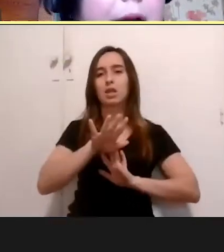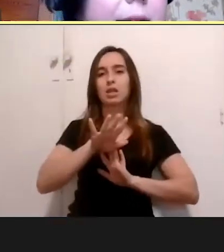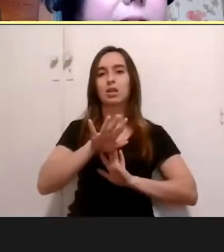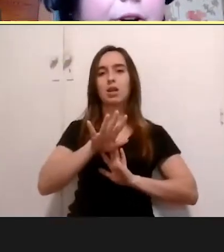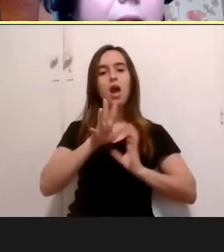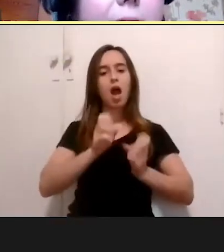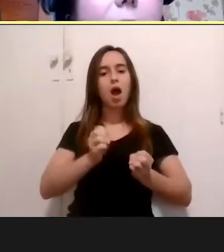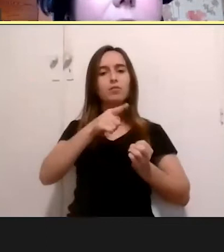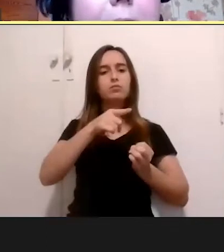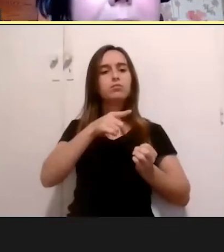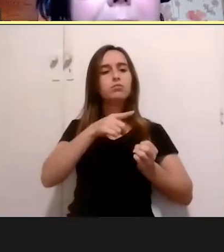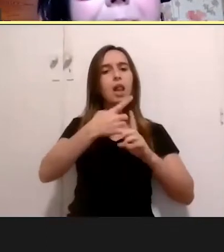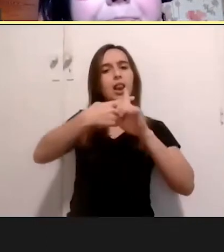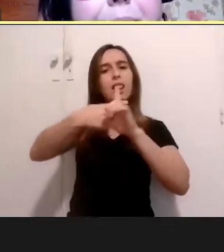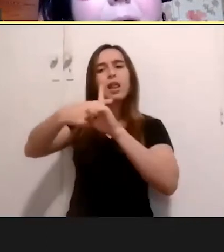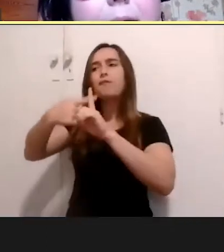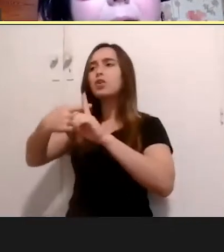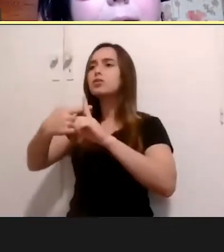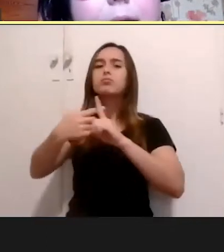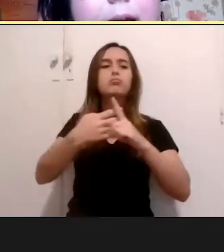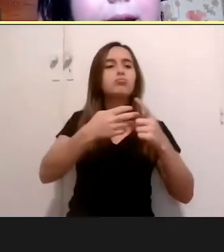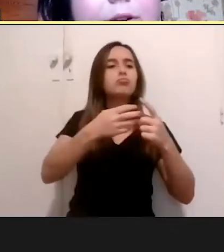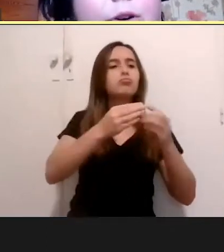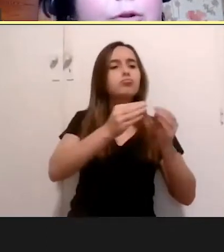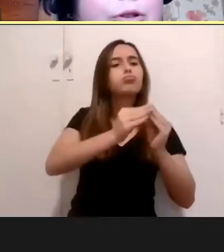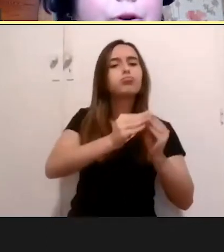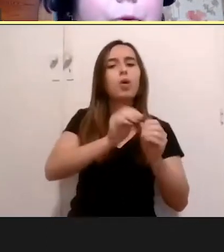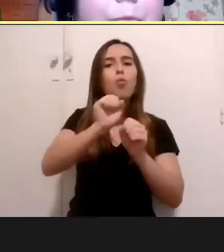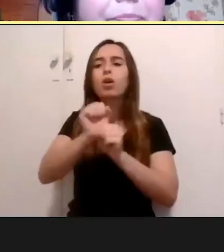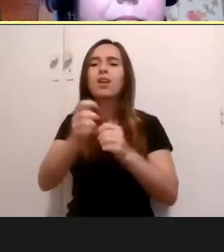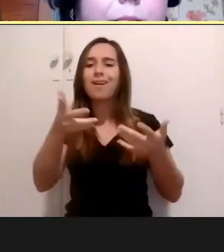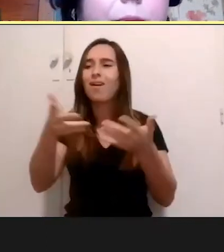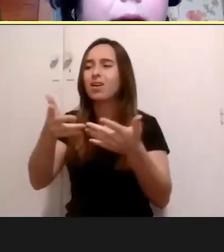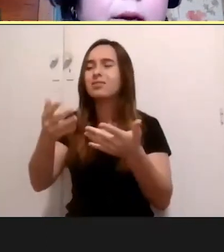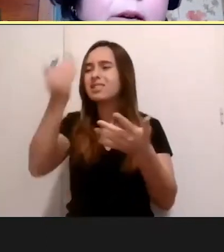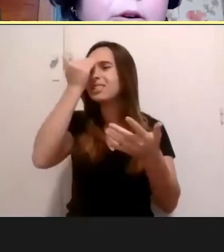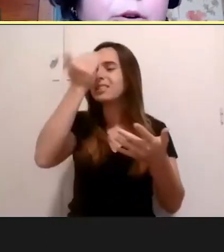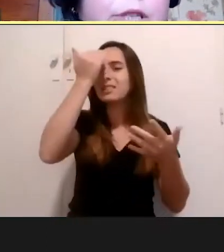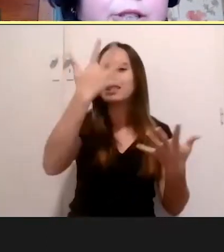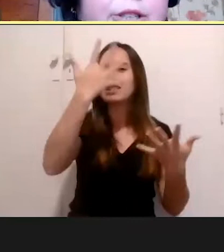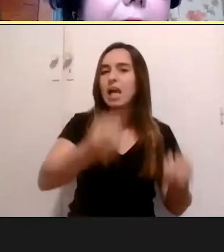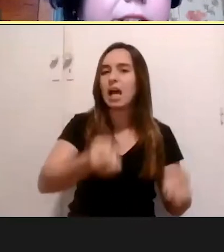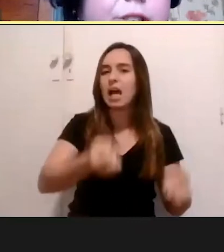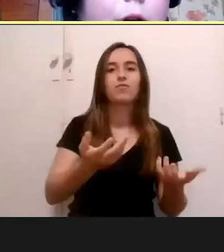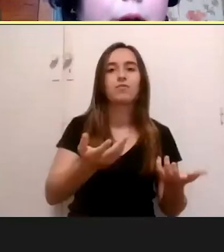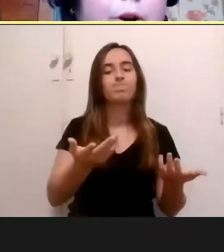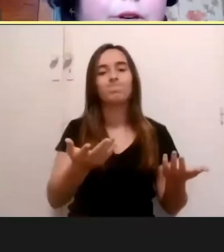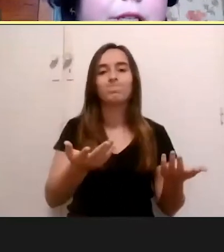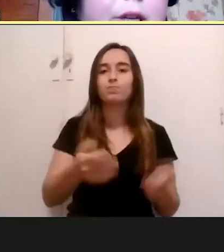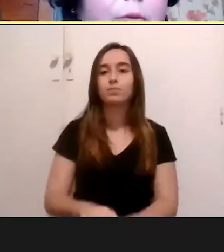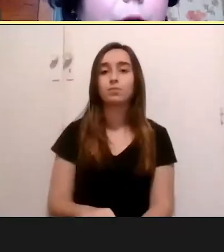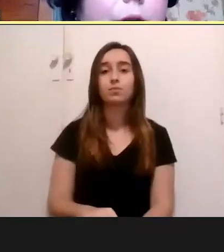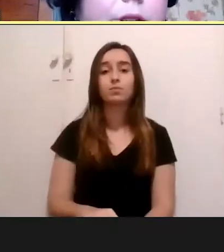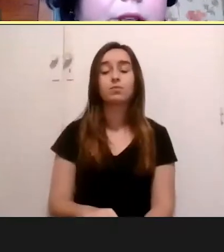in different levels. And there is also constant change going on in